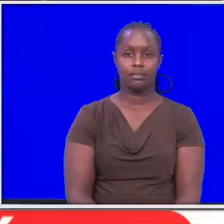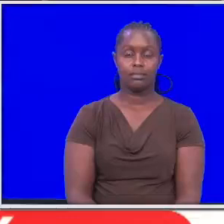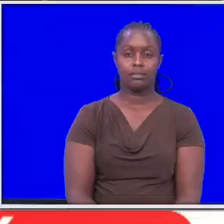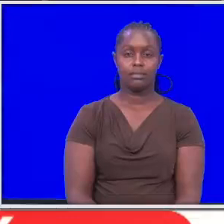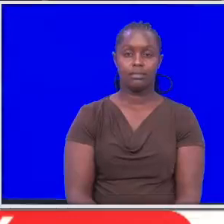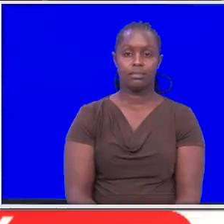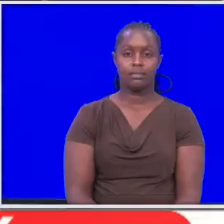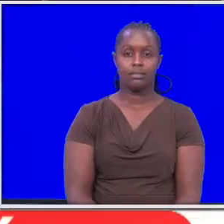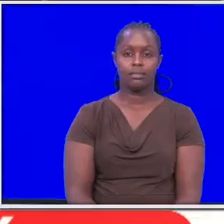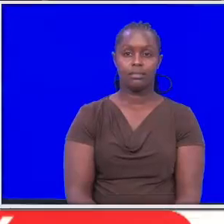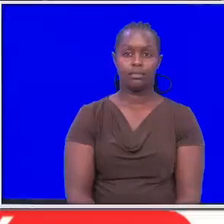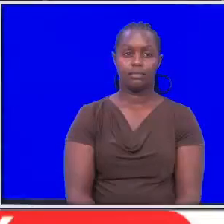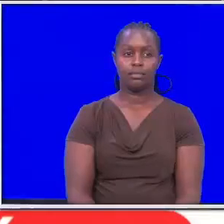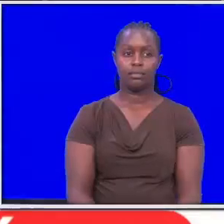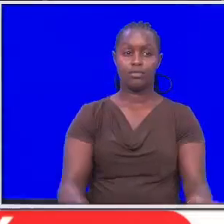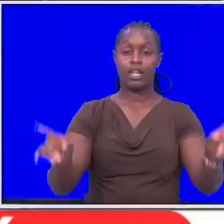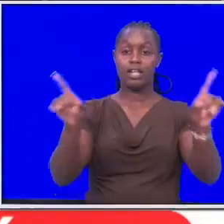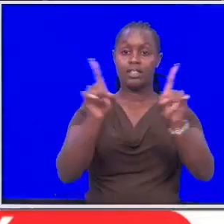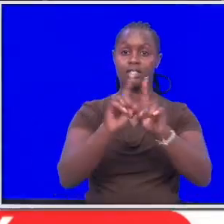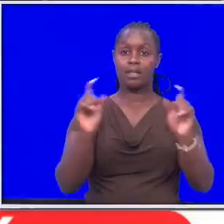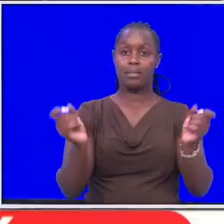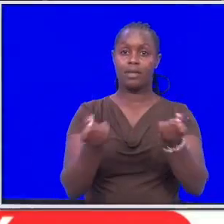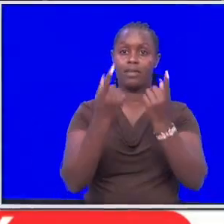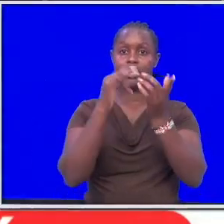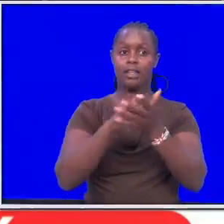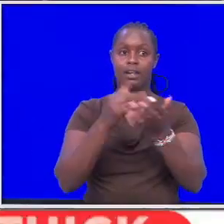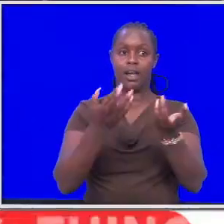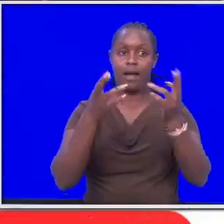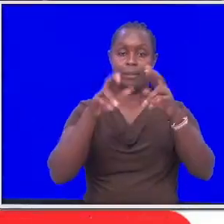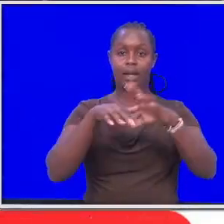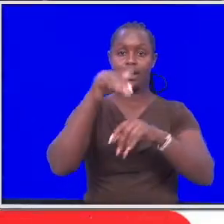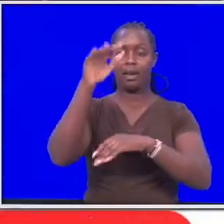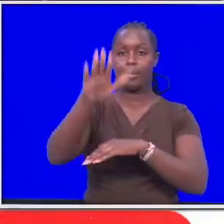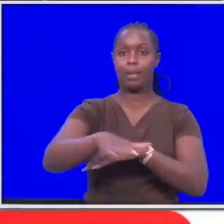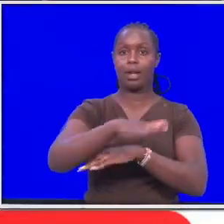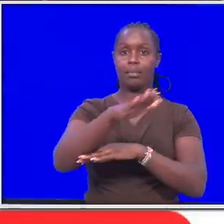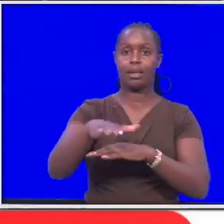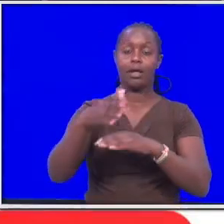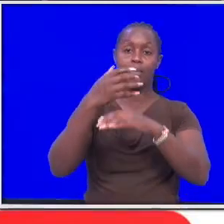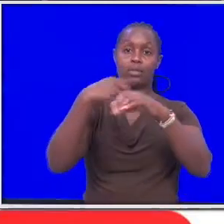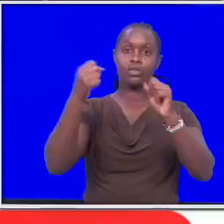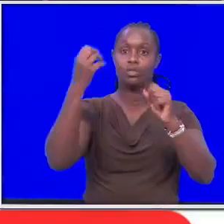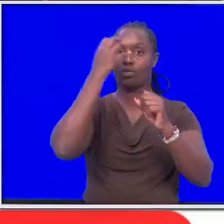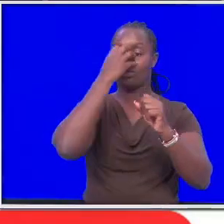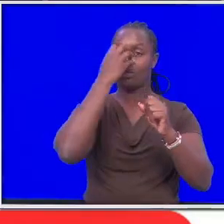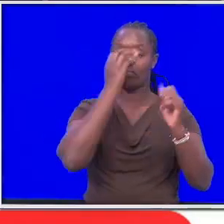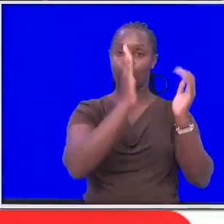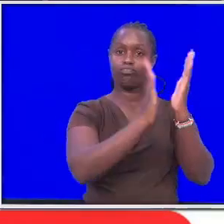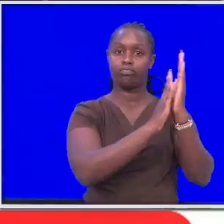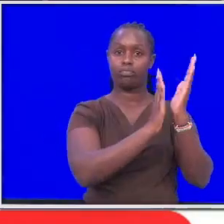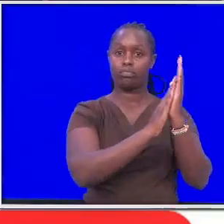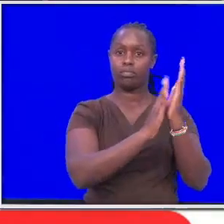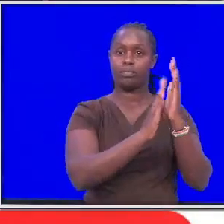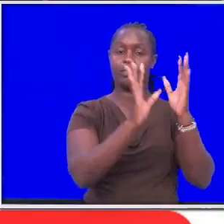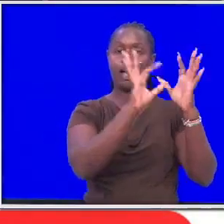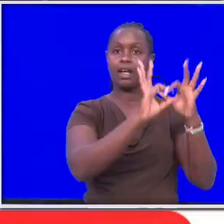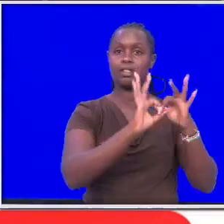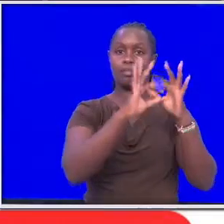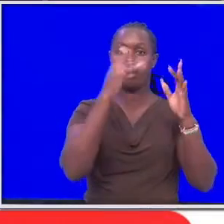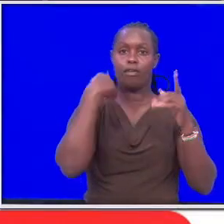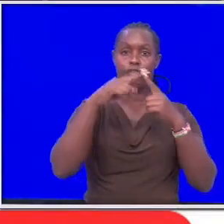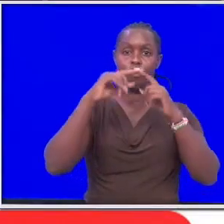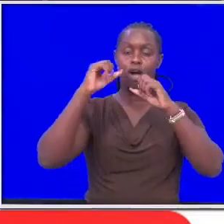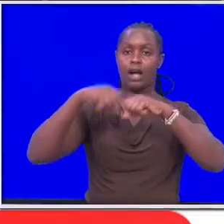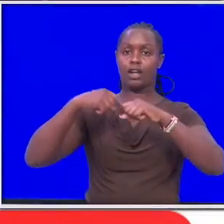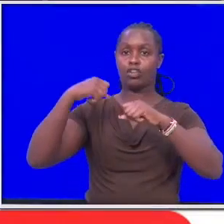Still in the same event earlier on in Parliament, President William Ruto has lauded the opposition, Azimio, for agreeing to participate in